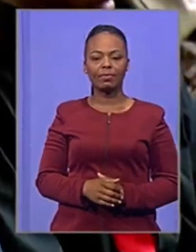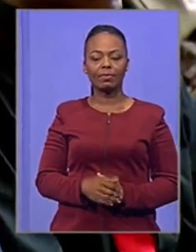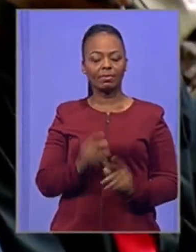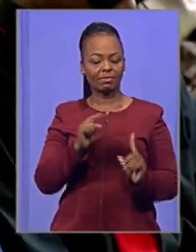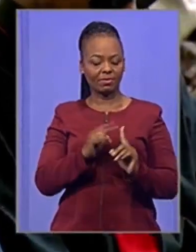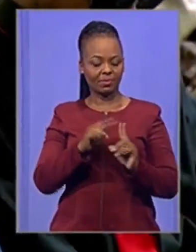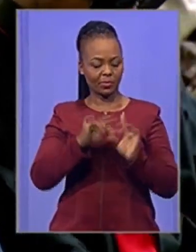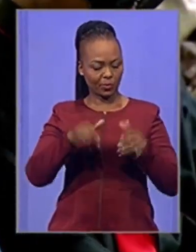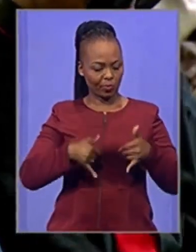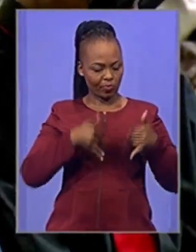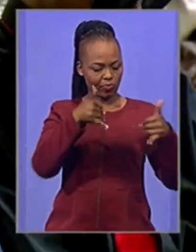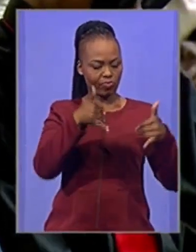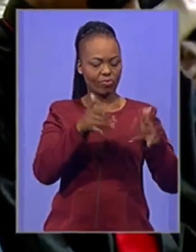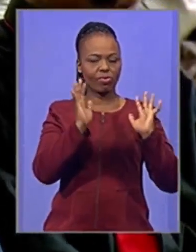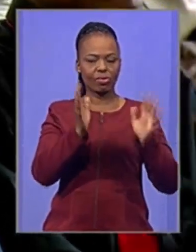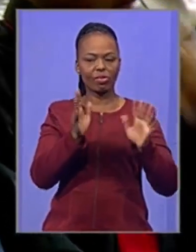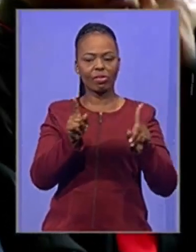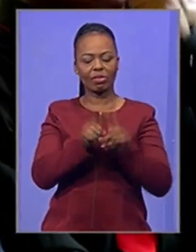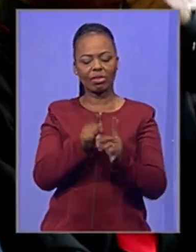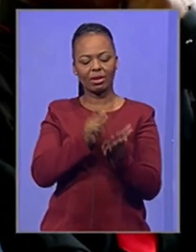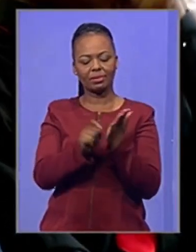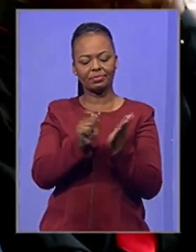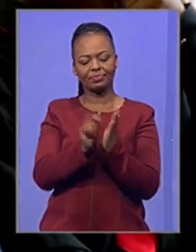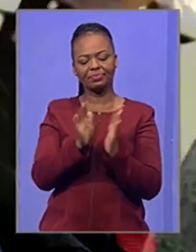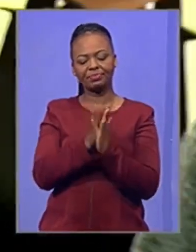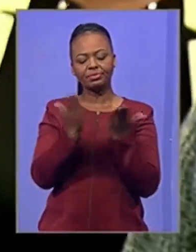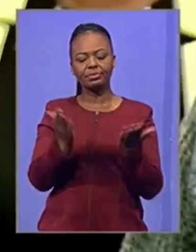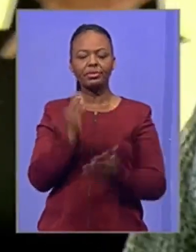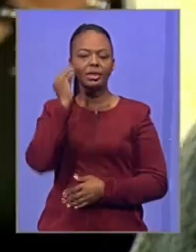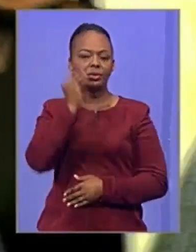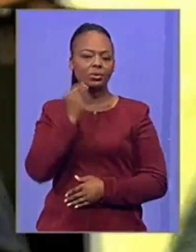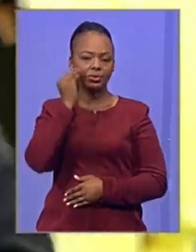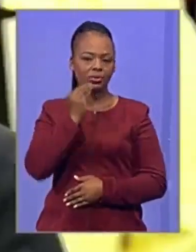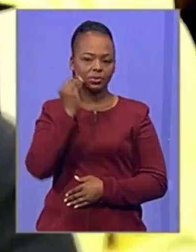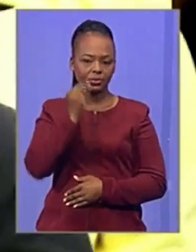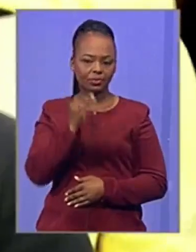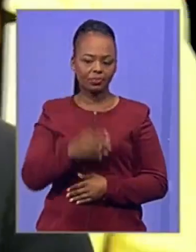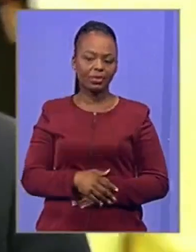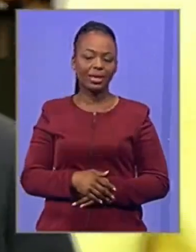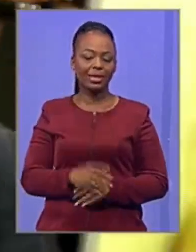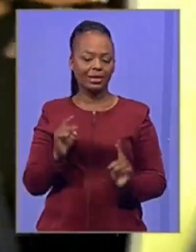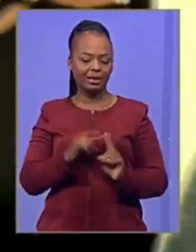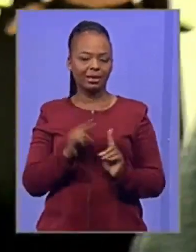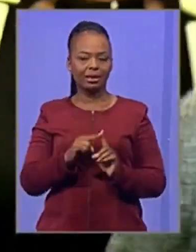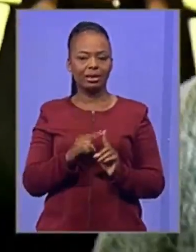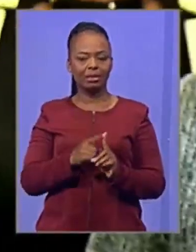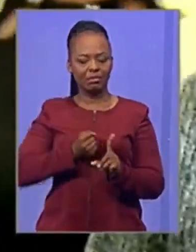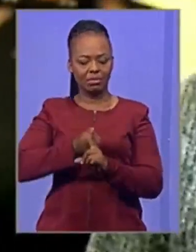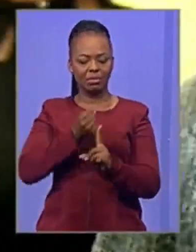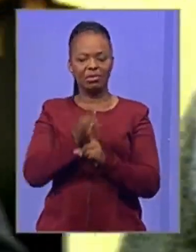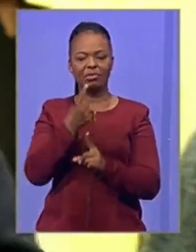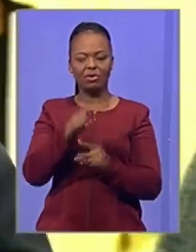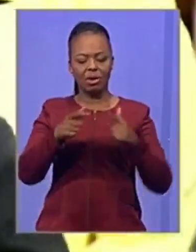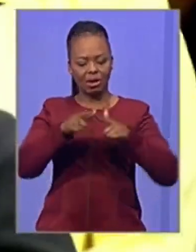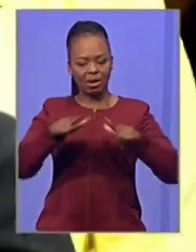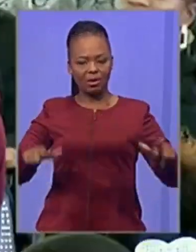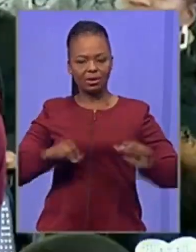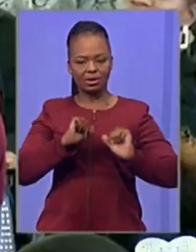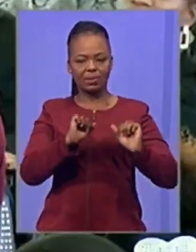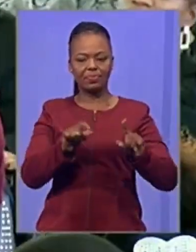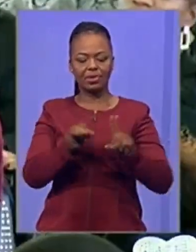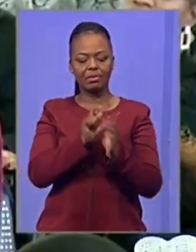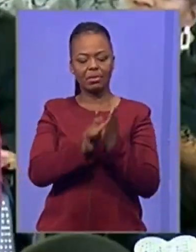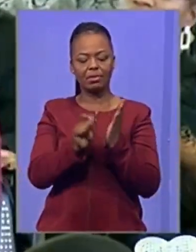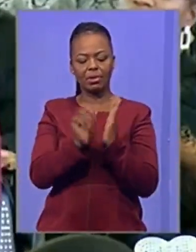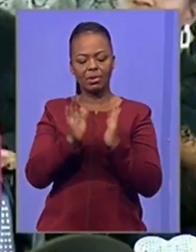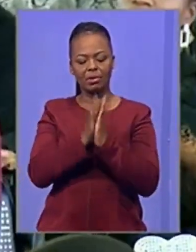eneng e le mokwadi wa dibuka tsa Sesotho o diretse puo le setso sa gagwe ka botswapelo. O kwadile dibuka di le 5 go akaretsa lejwa